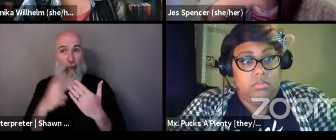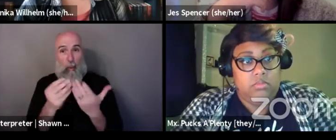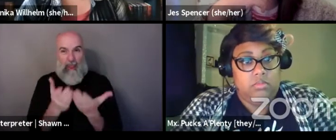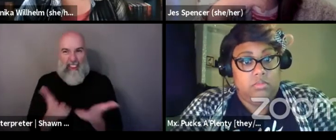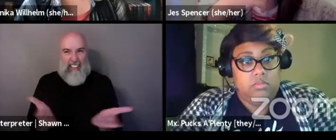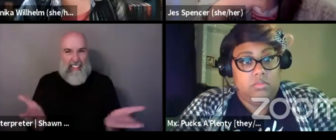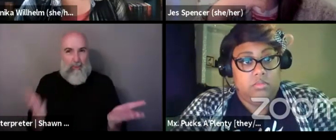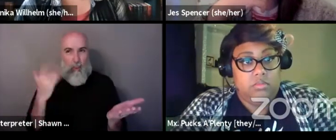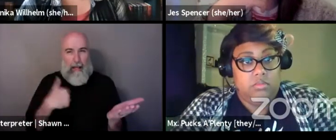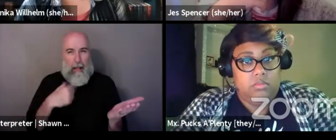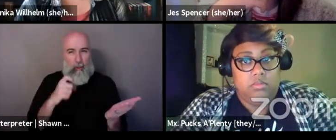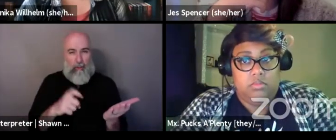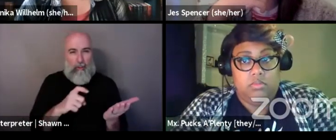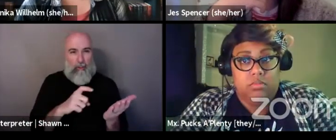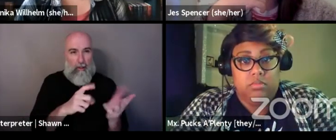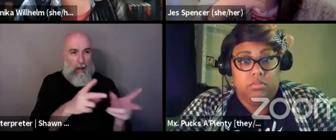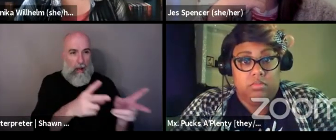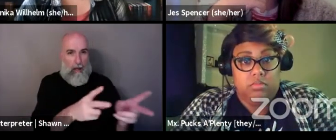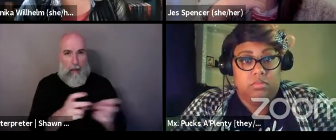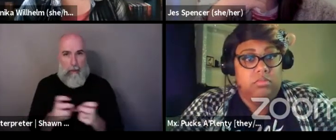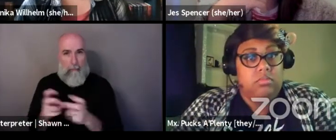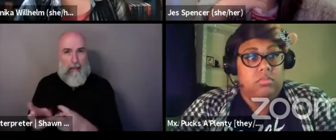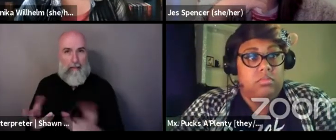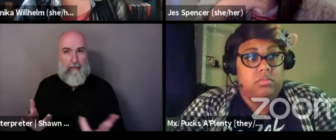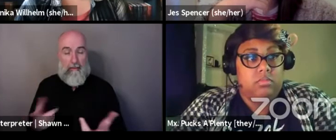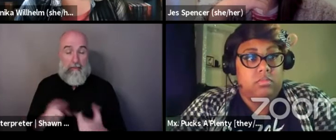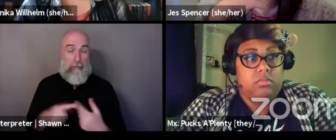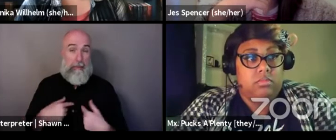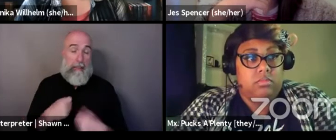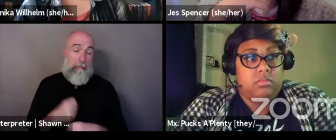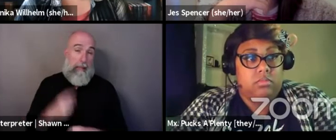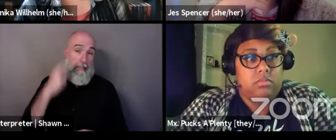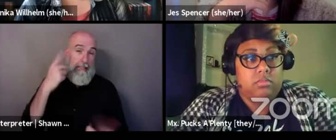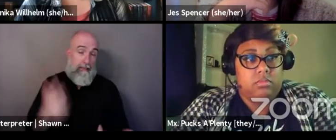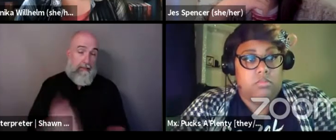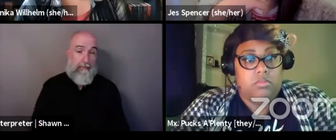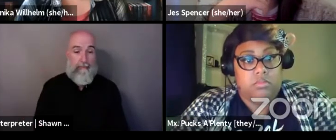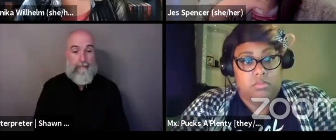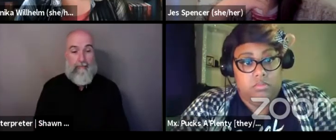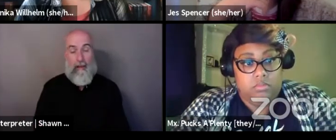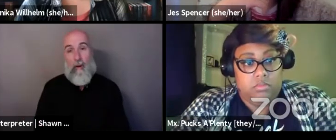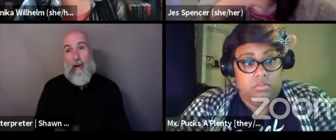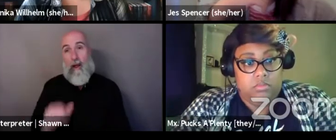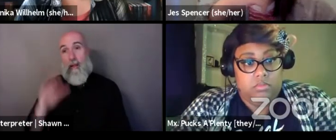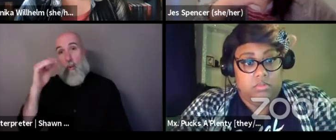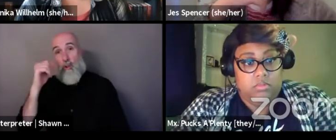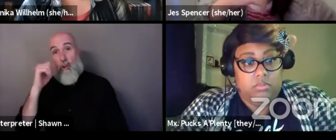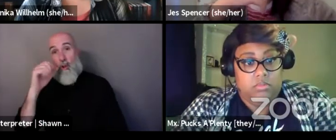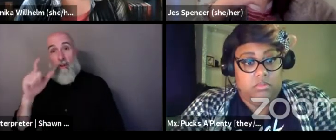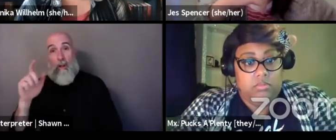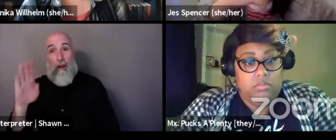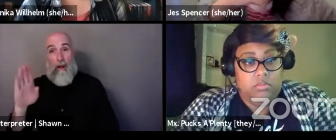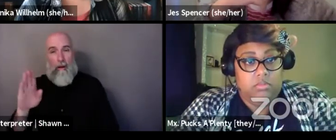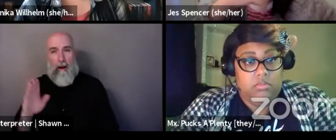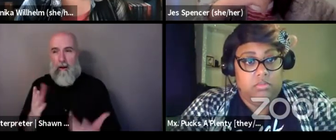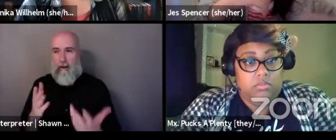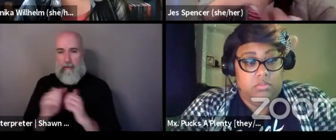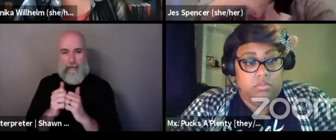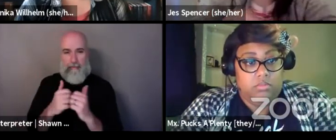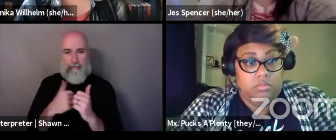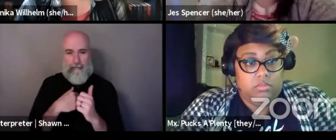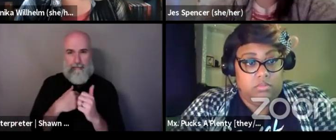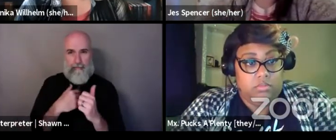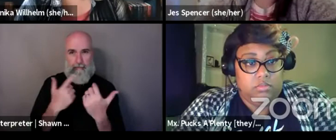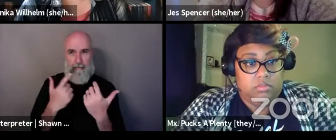can't we just translate, copy and paste? To me, that makes sense, you know, or like Boys and Girls Club, like how can we, the trade-off